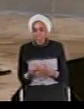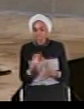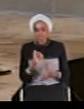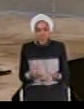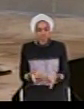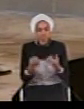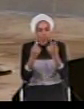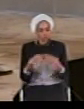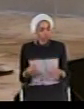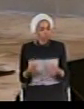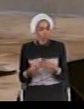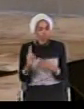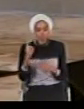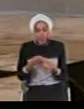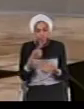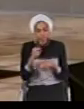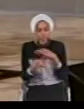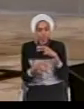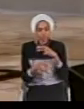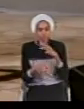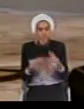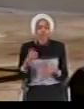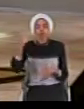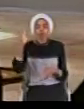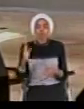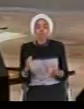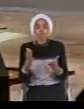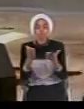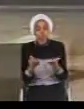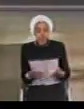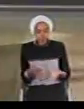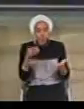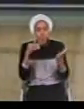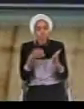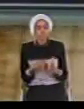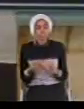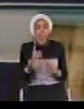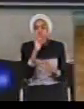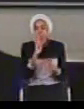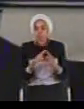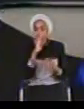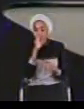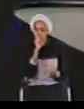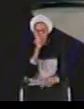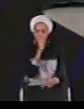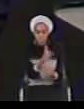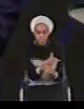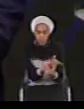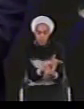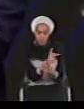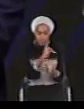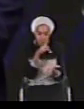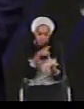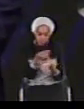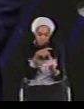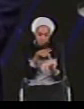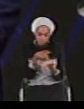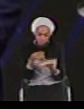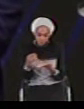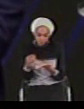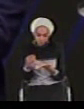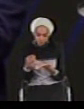coming from the world. He wants it preserved pure as